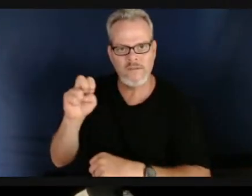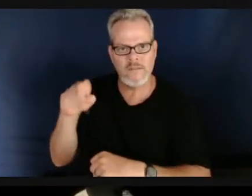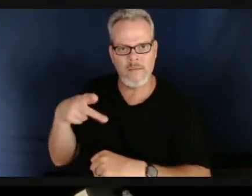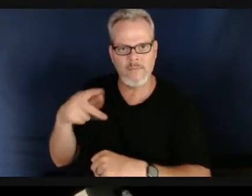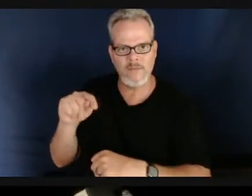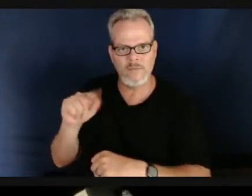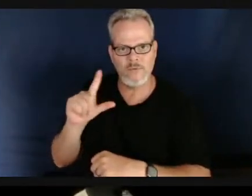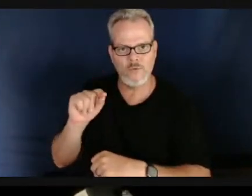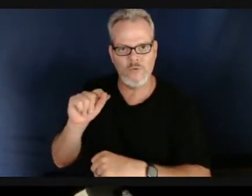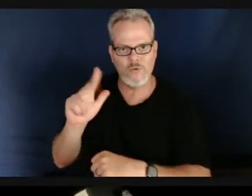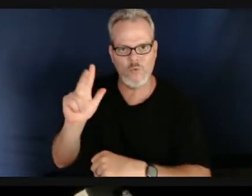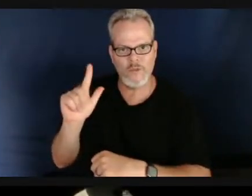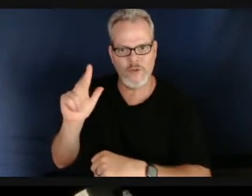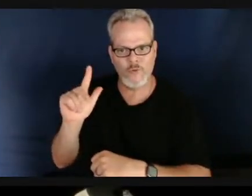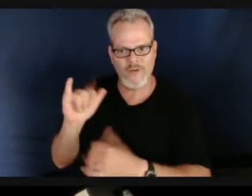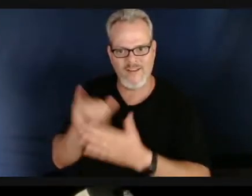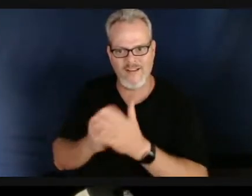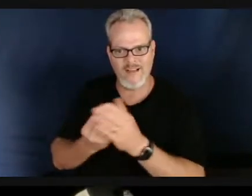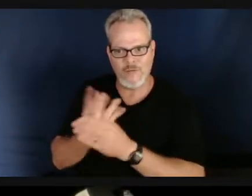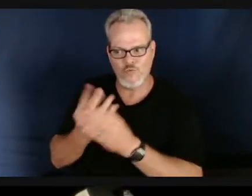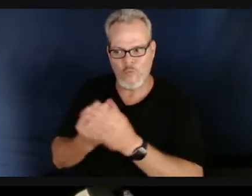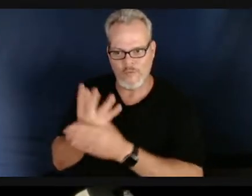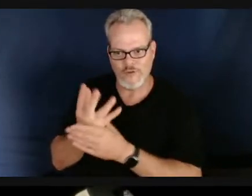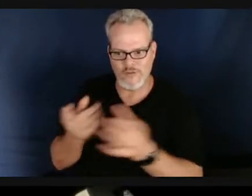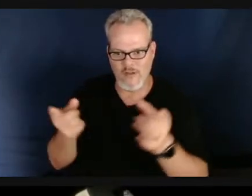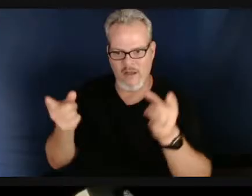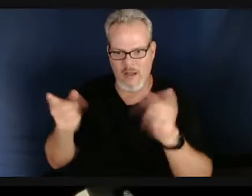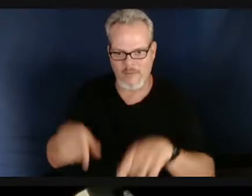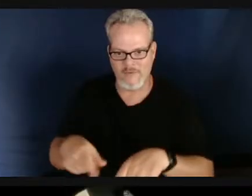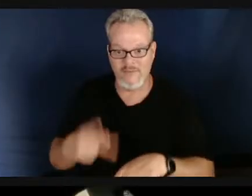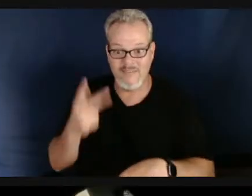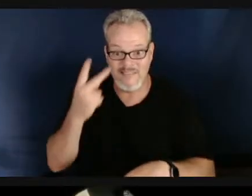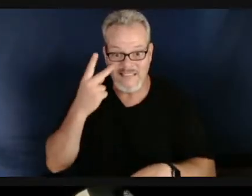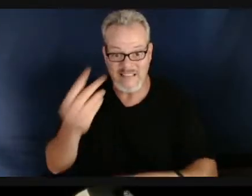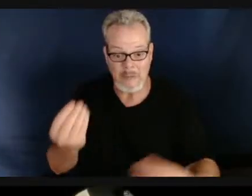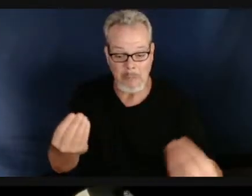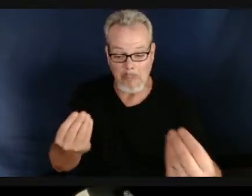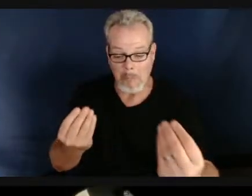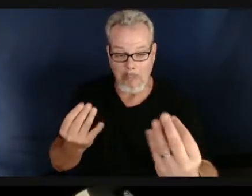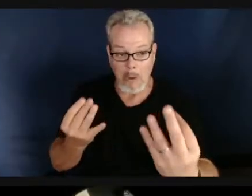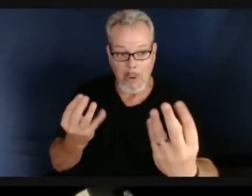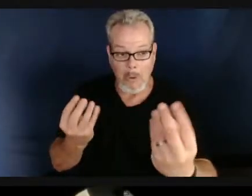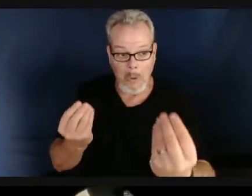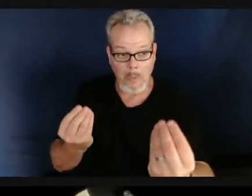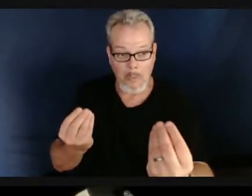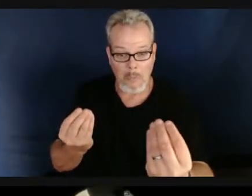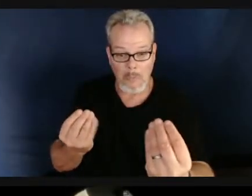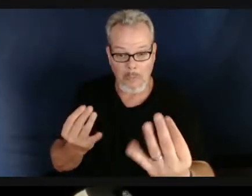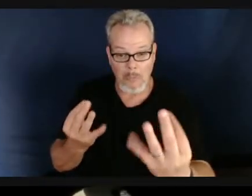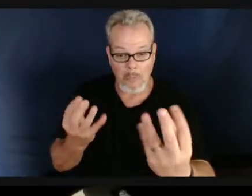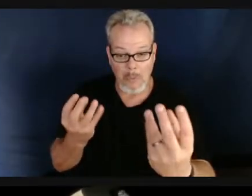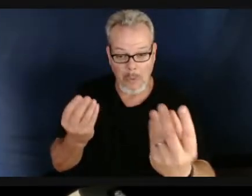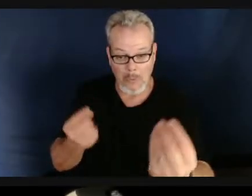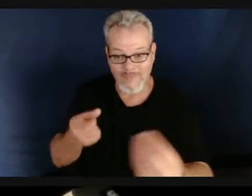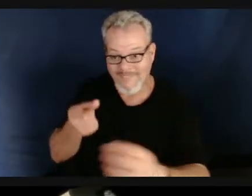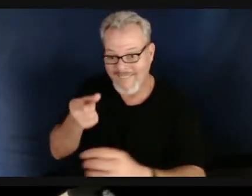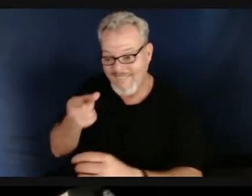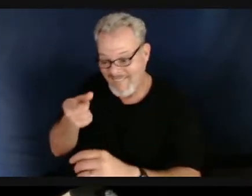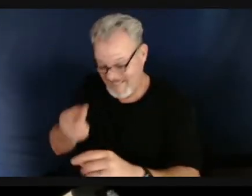closely here. If you look at these last couple cones that are sticking above, this one right in